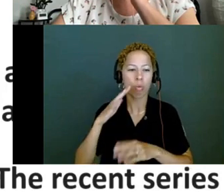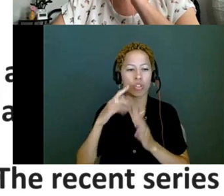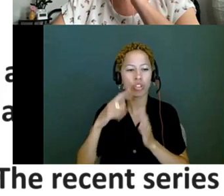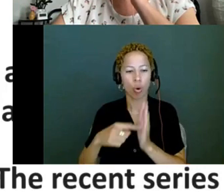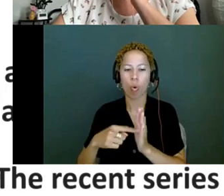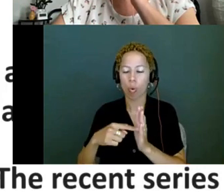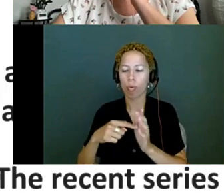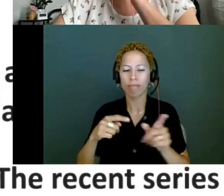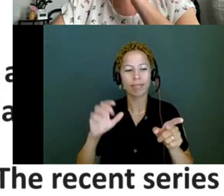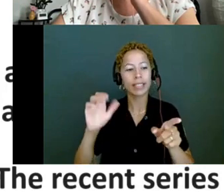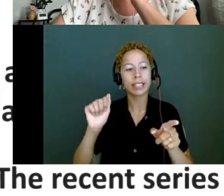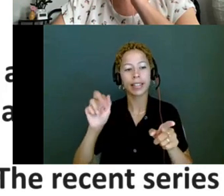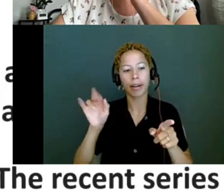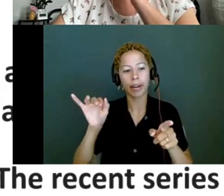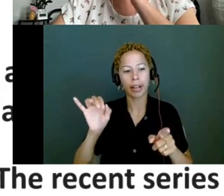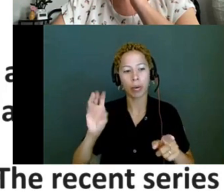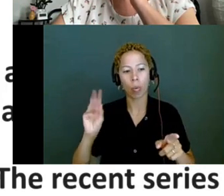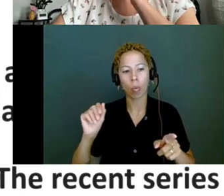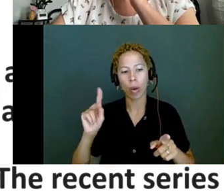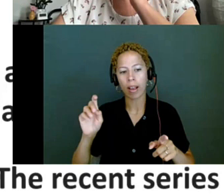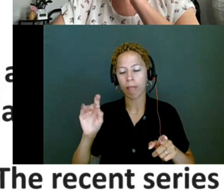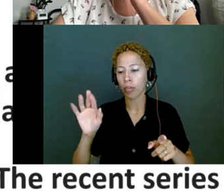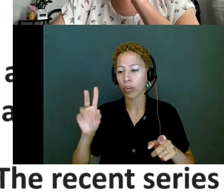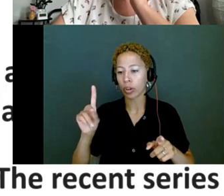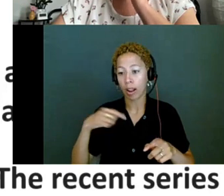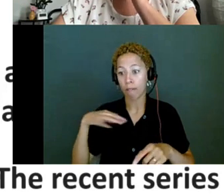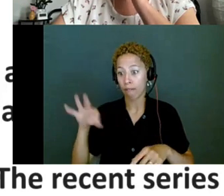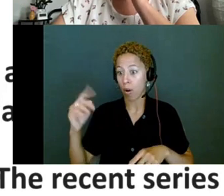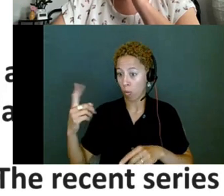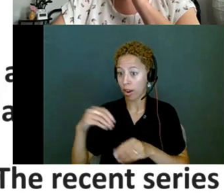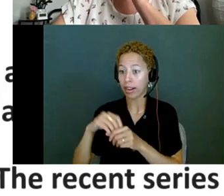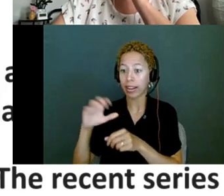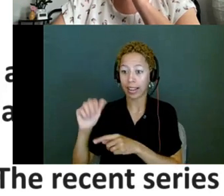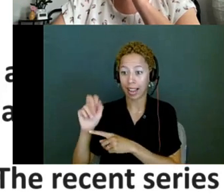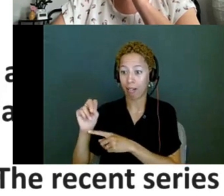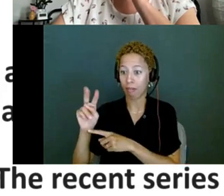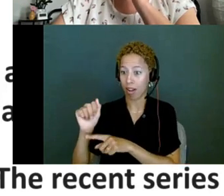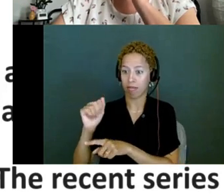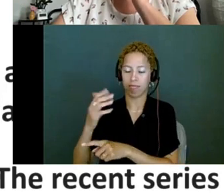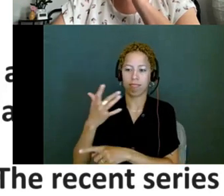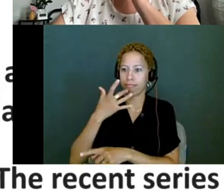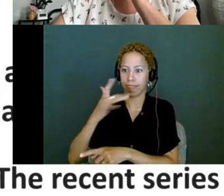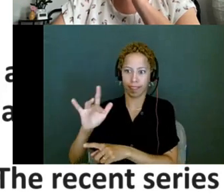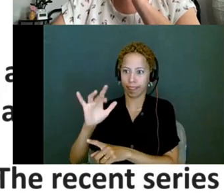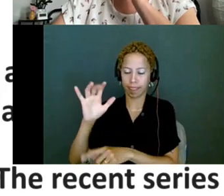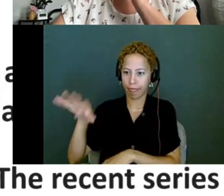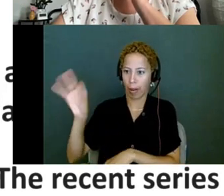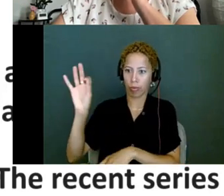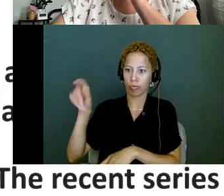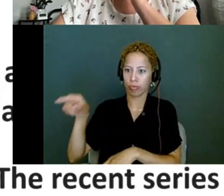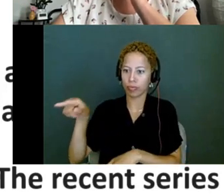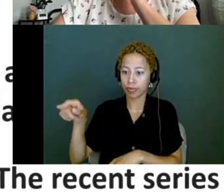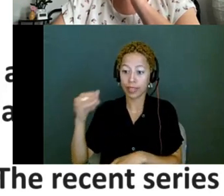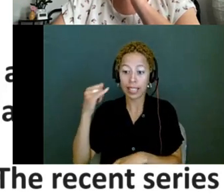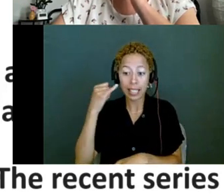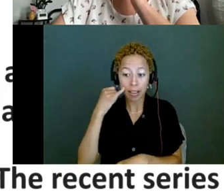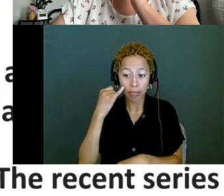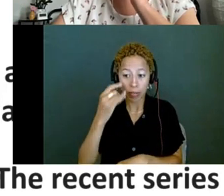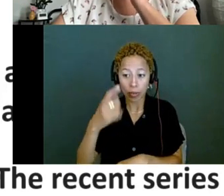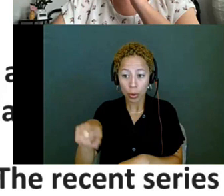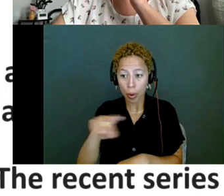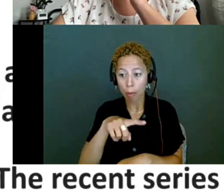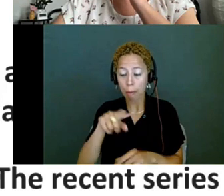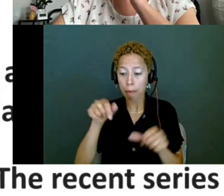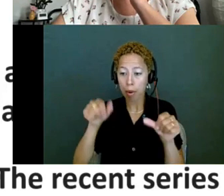in Canva today, just by chance. And if you're posting